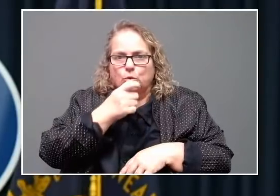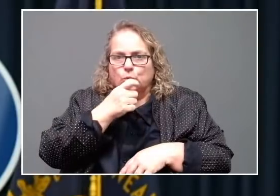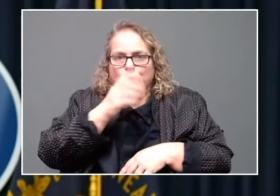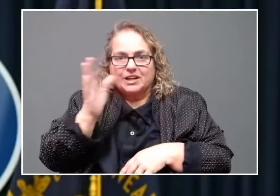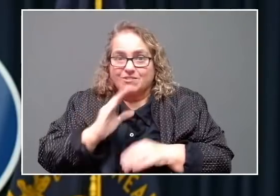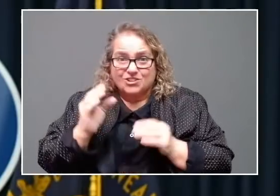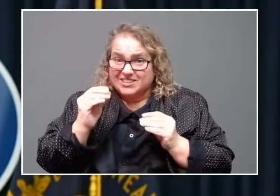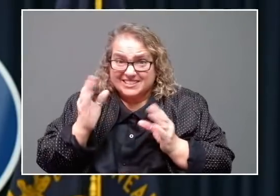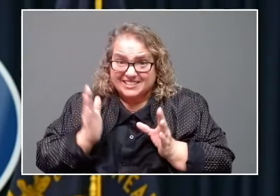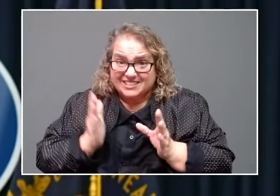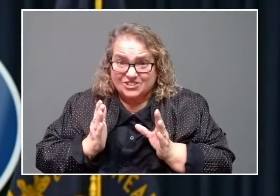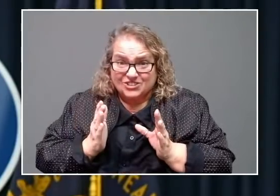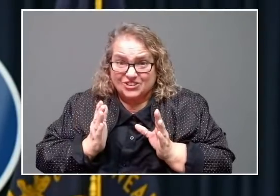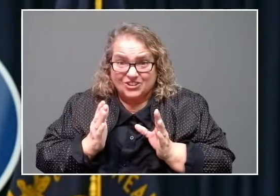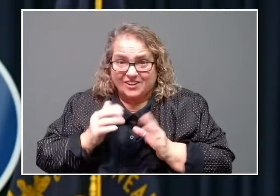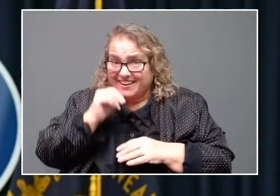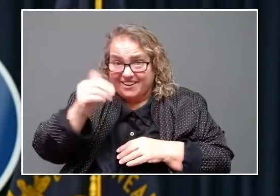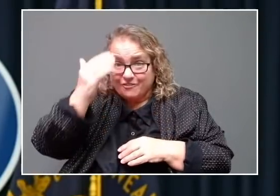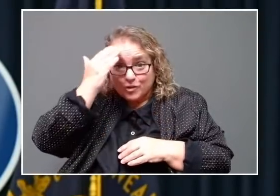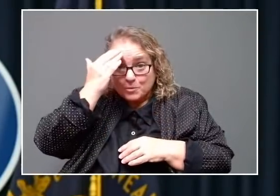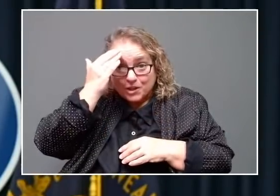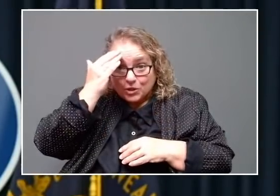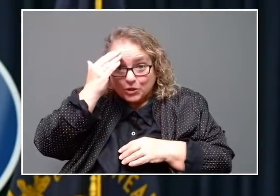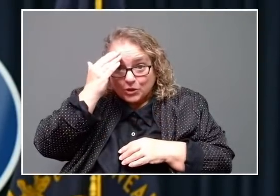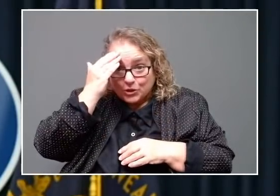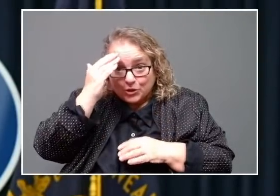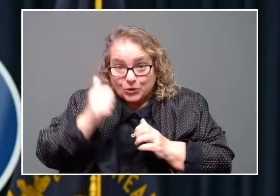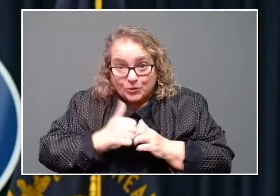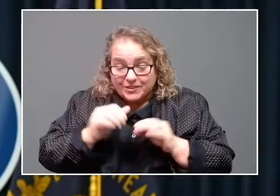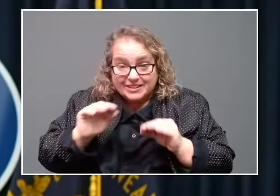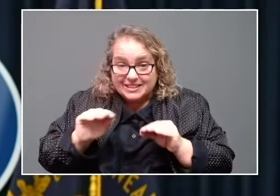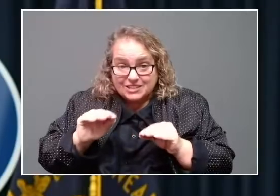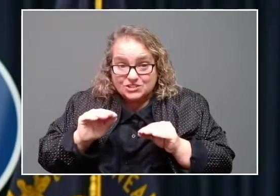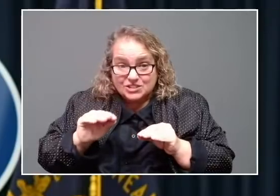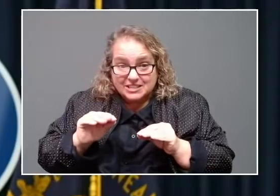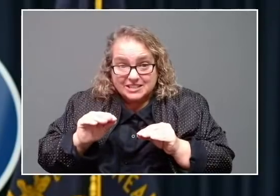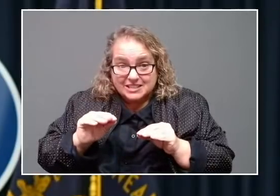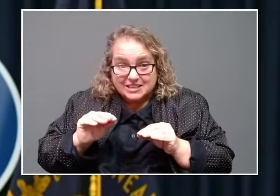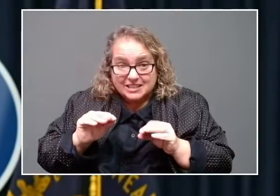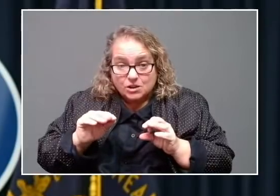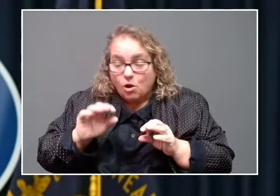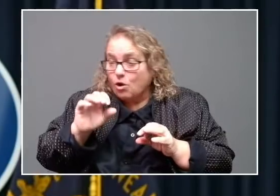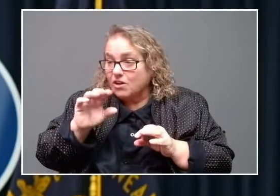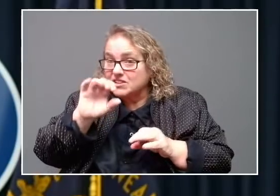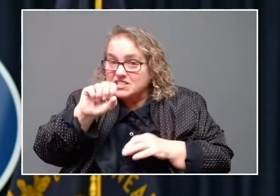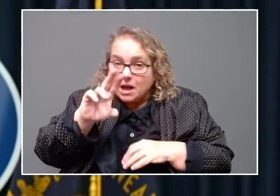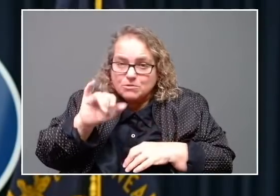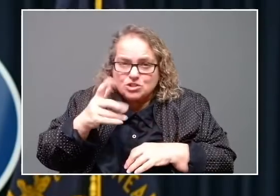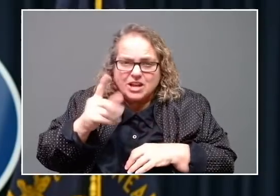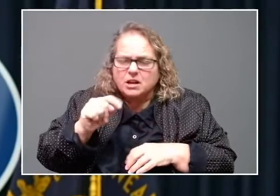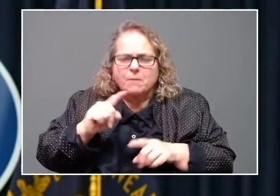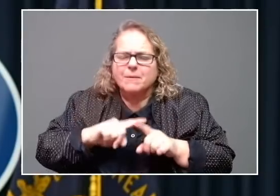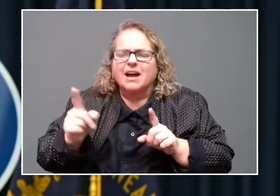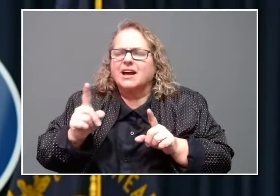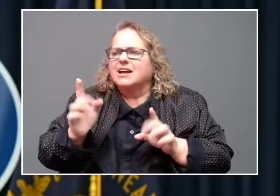is unfamiliar with not the subject, but the different